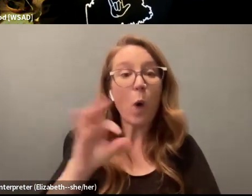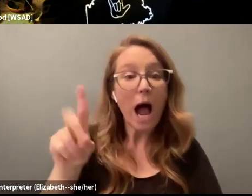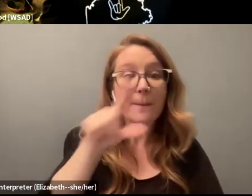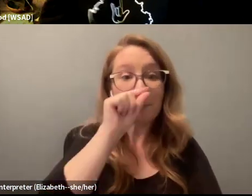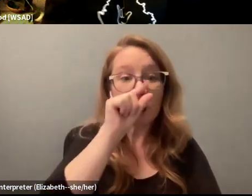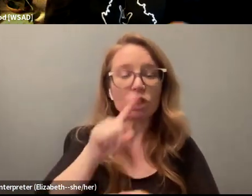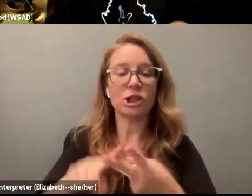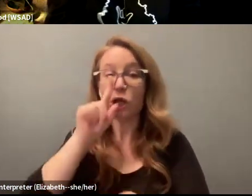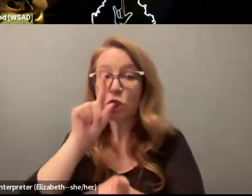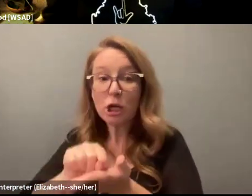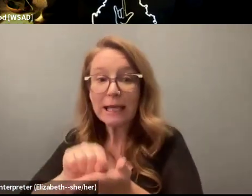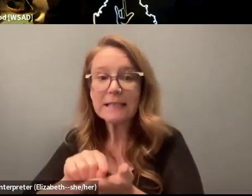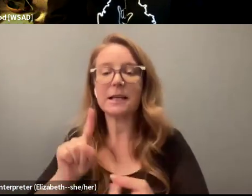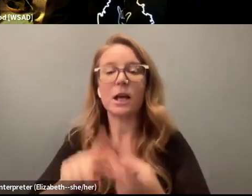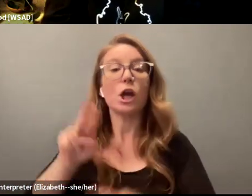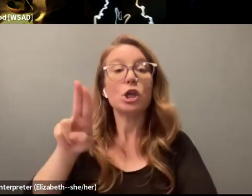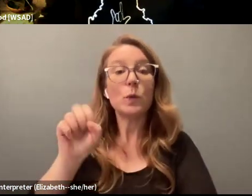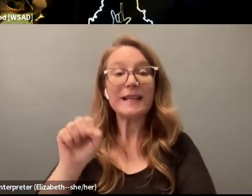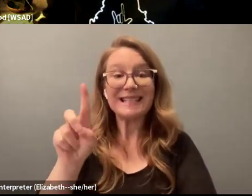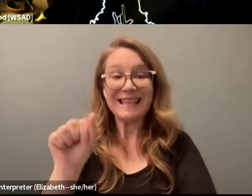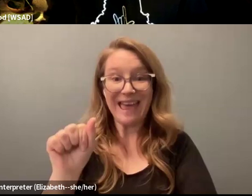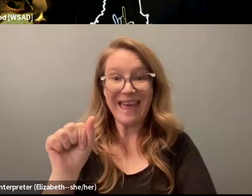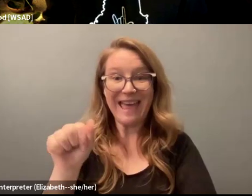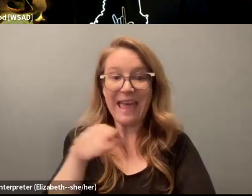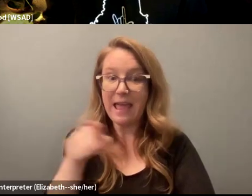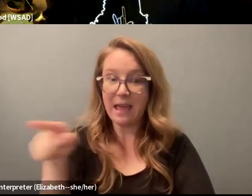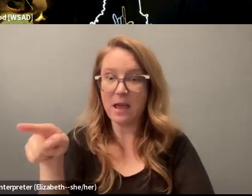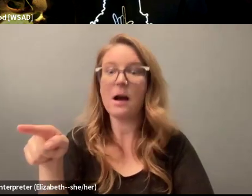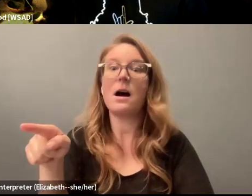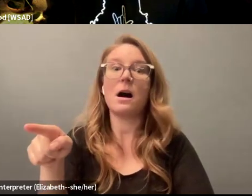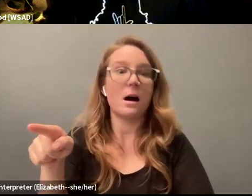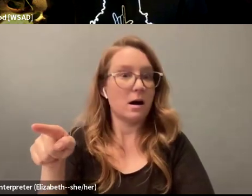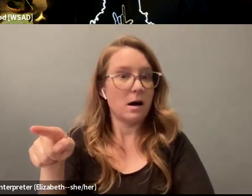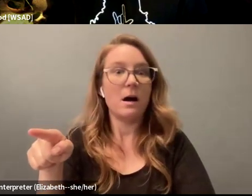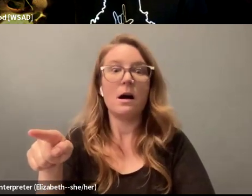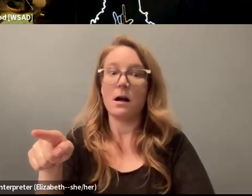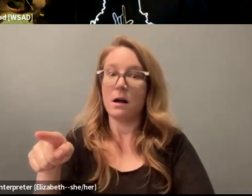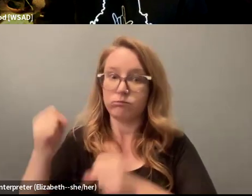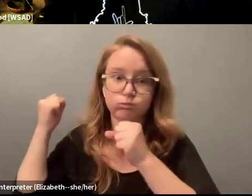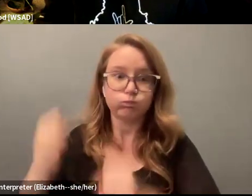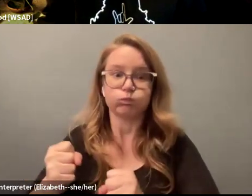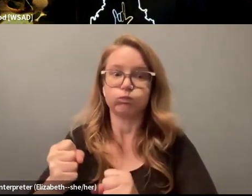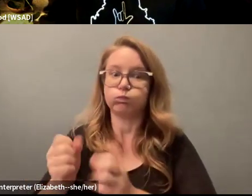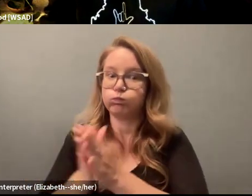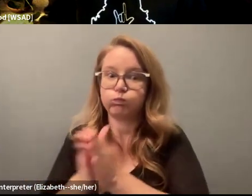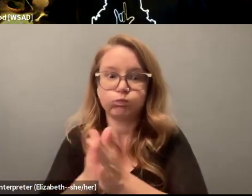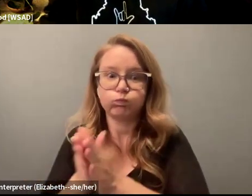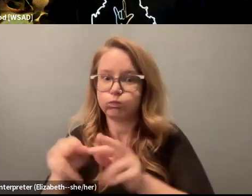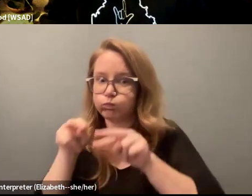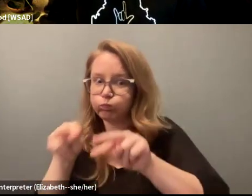in chickens. The USDA is very, very, very interested in